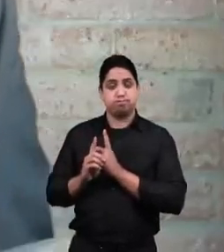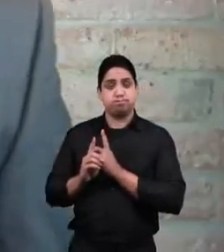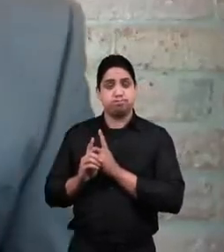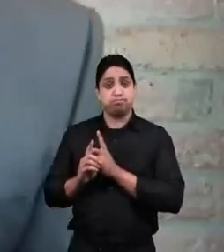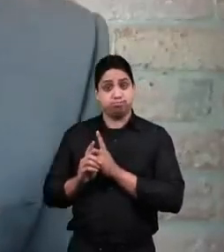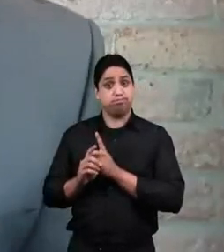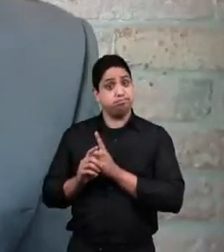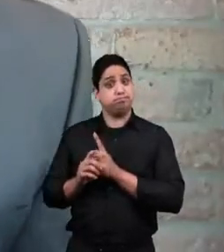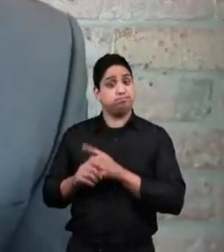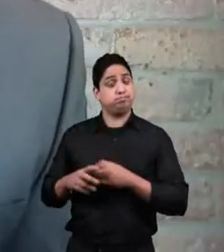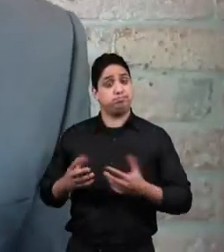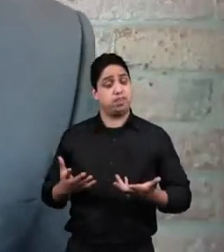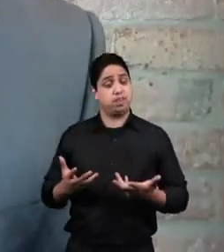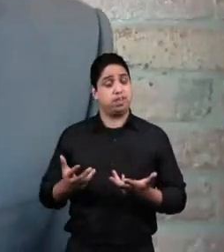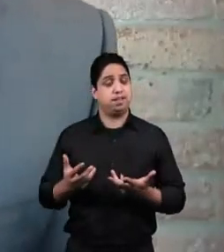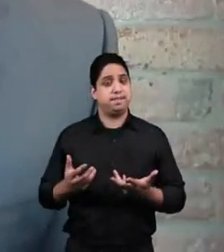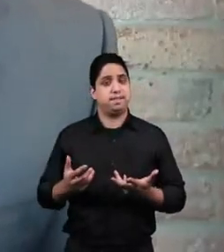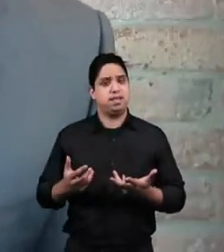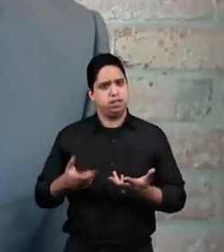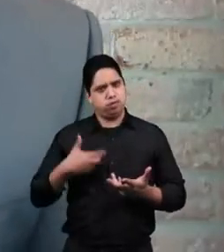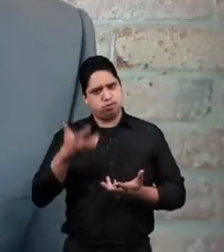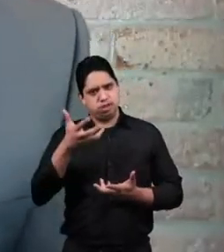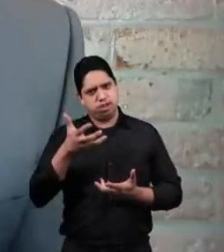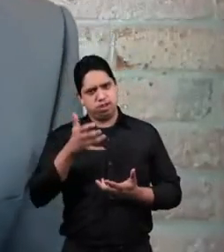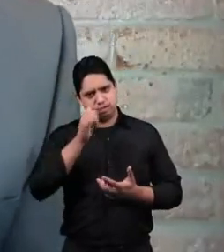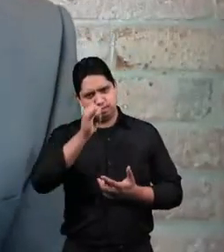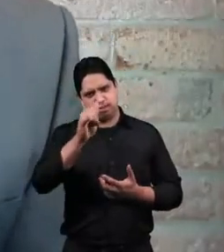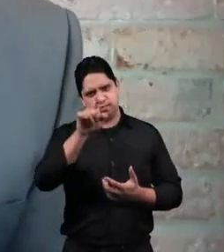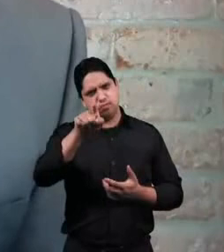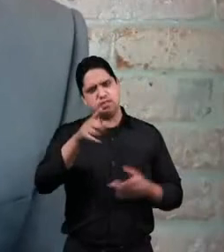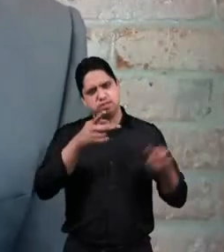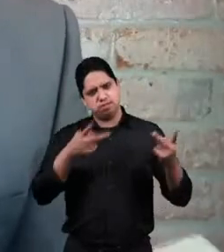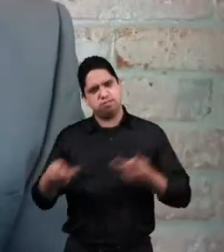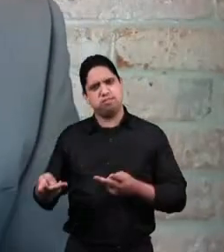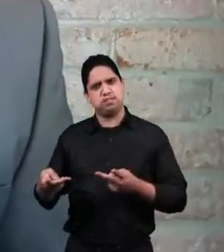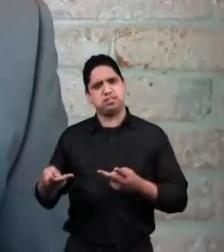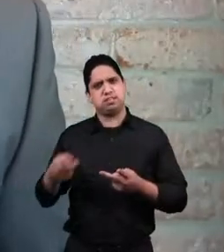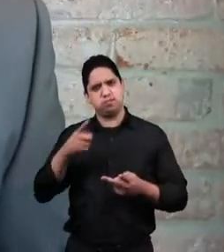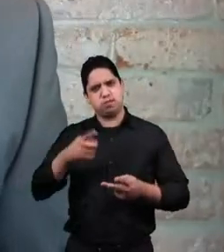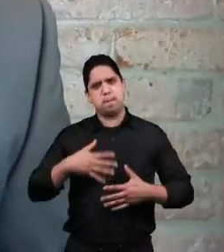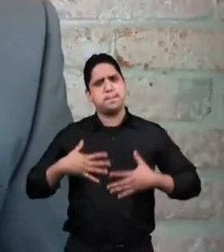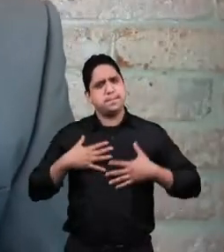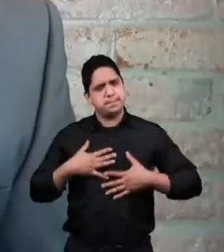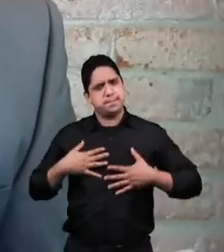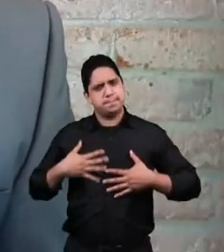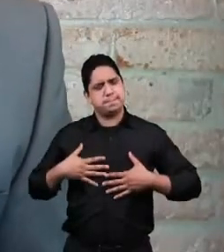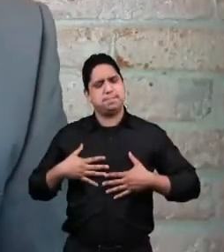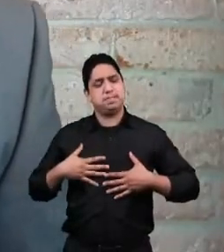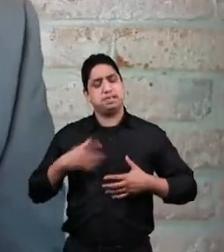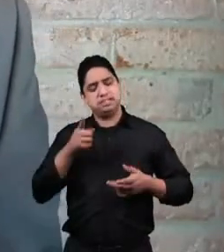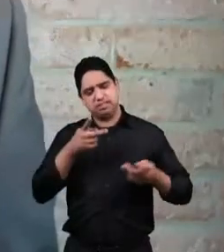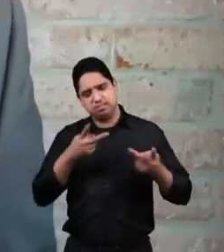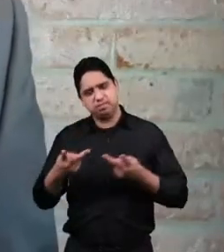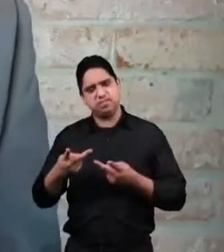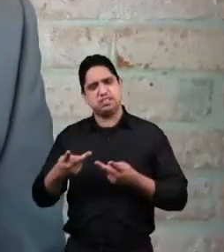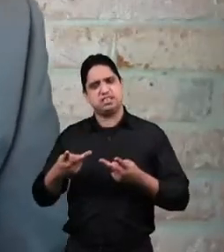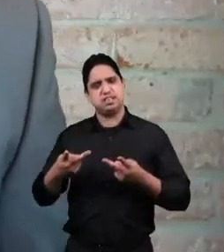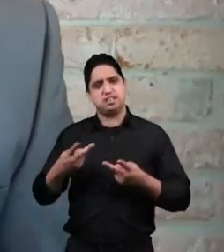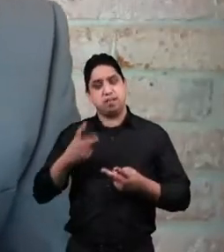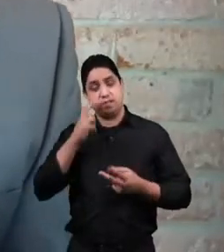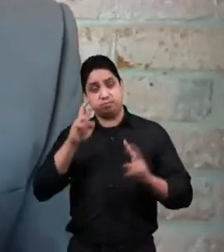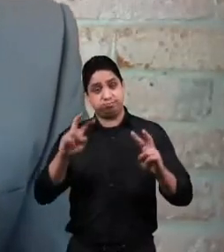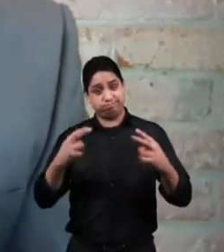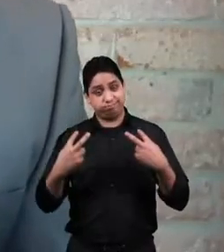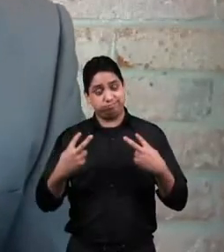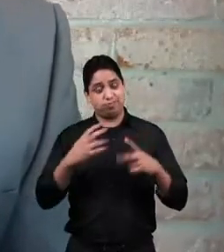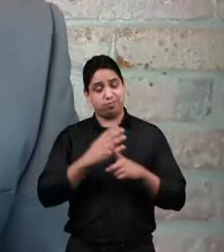seek to join me quickly. I would like to make an appeal to you who visits us, who gives us the honor of having